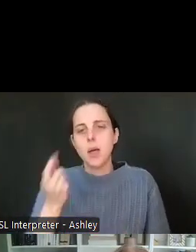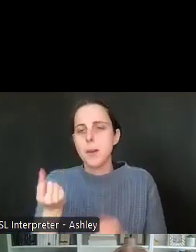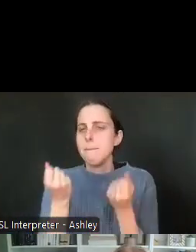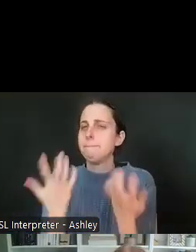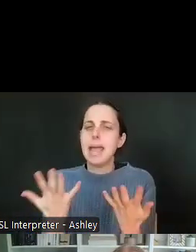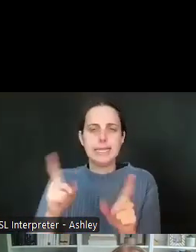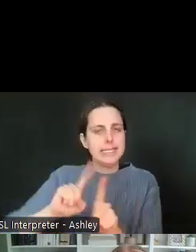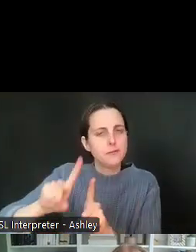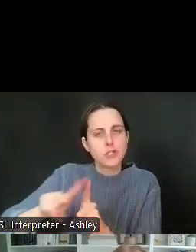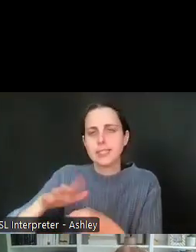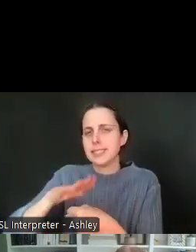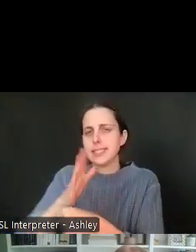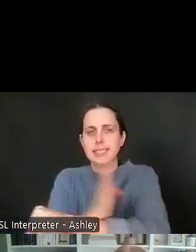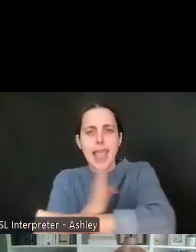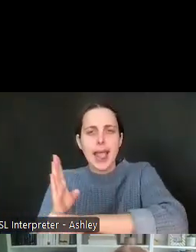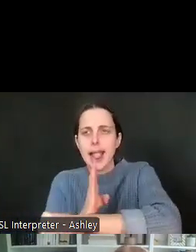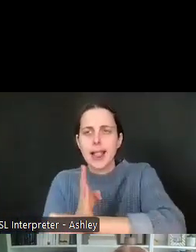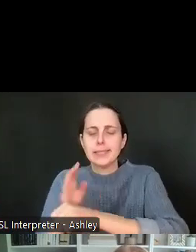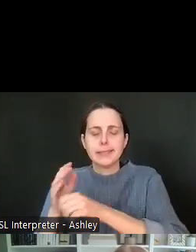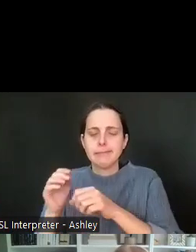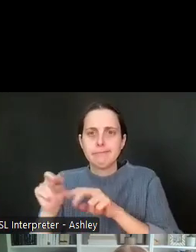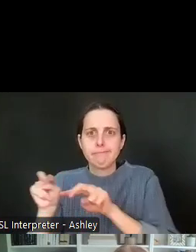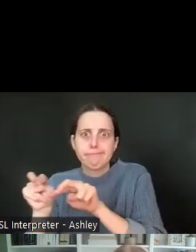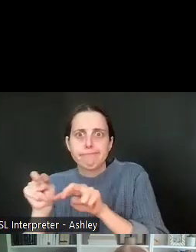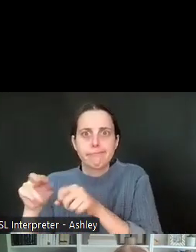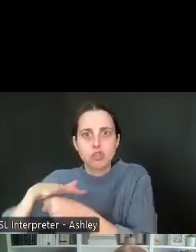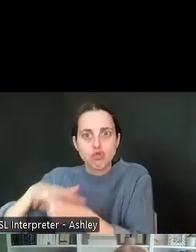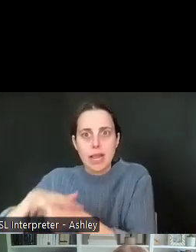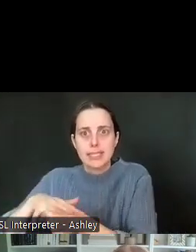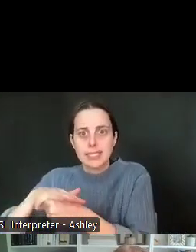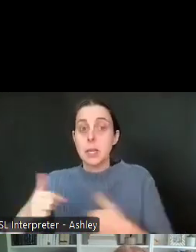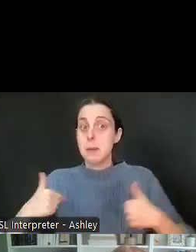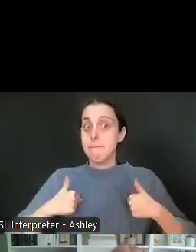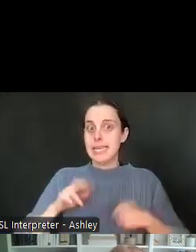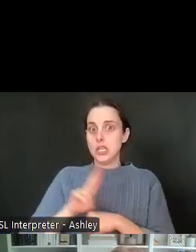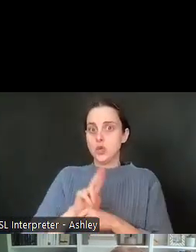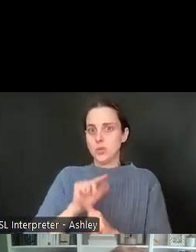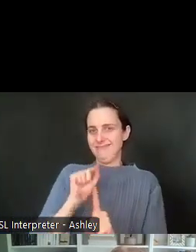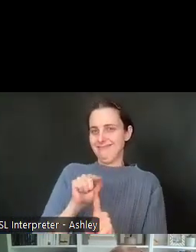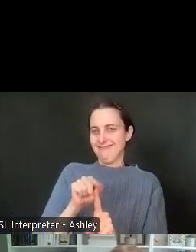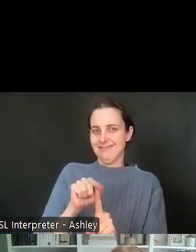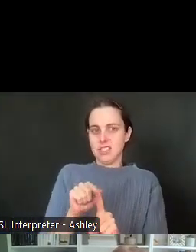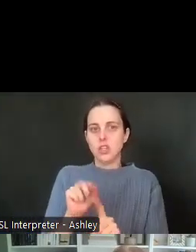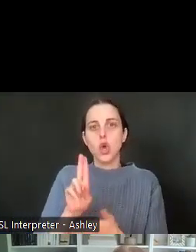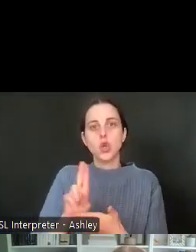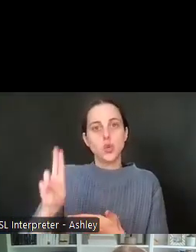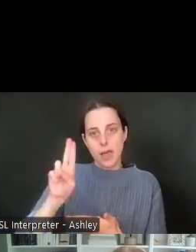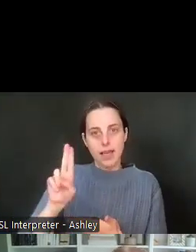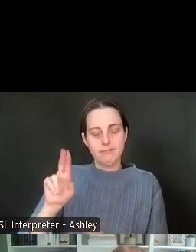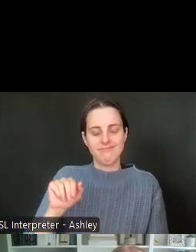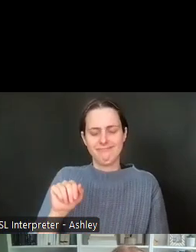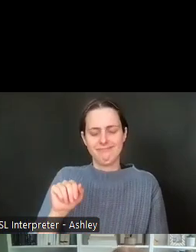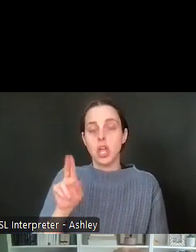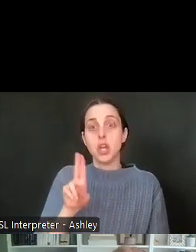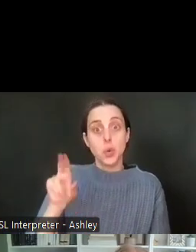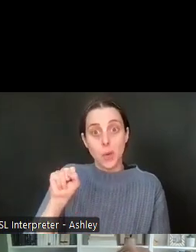on stress, but I use this one from the U.S. Department of Veterans Affairs because I think they get right